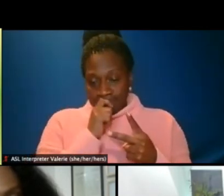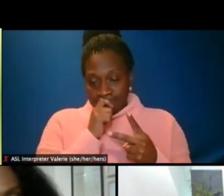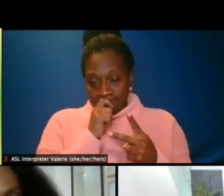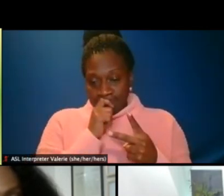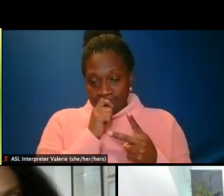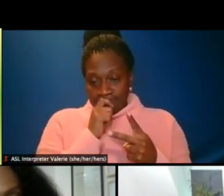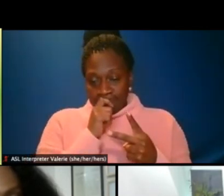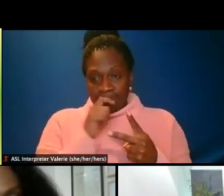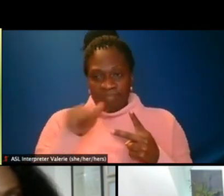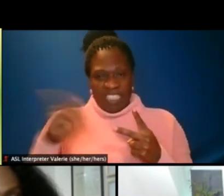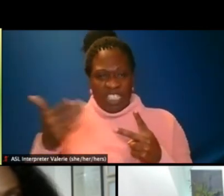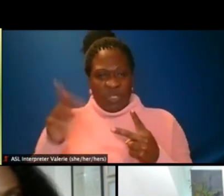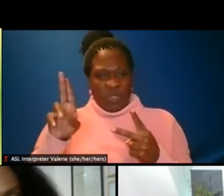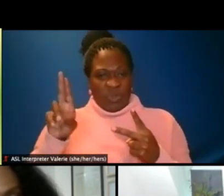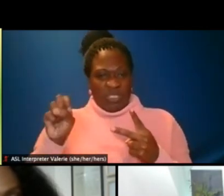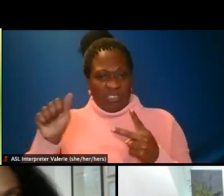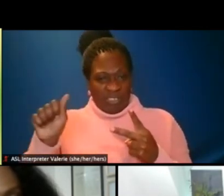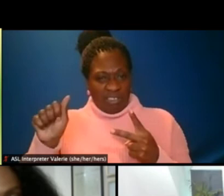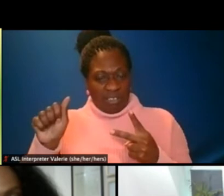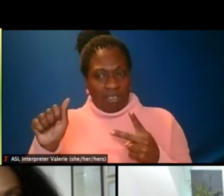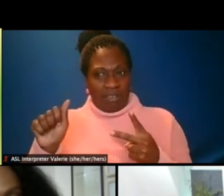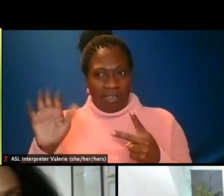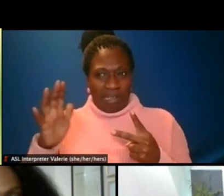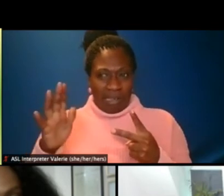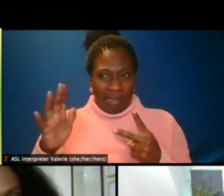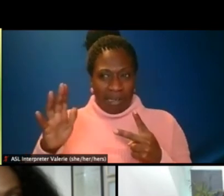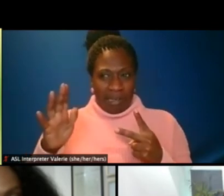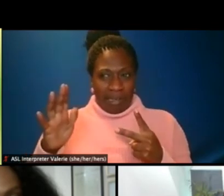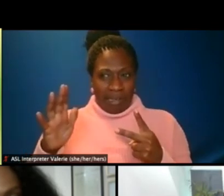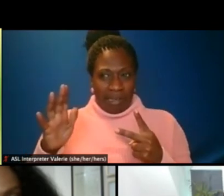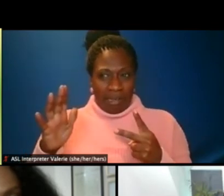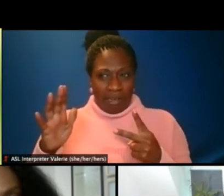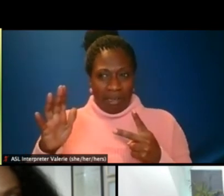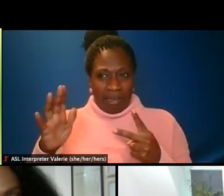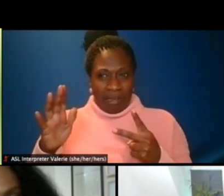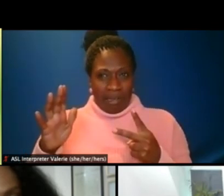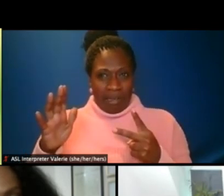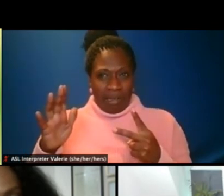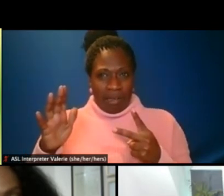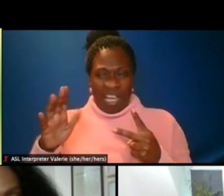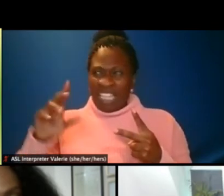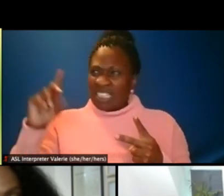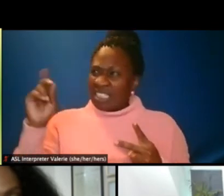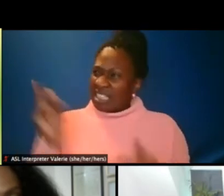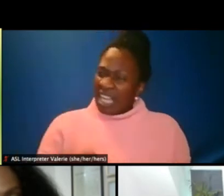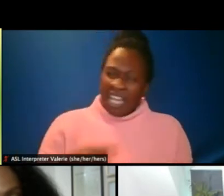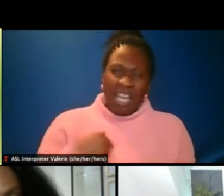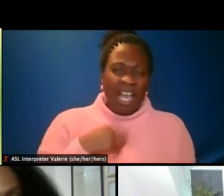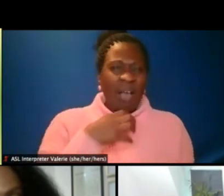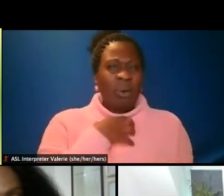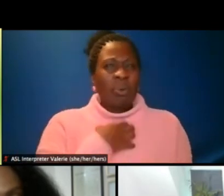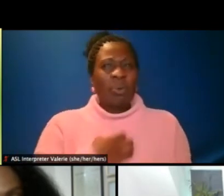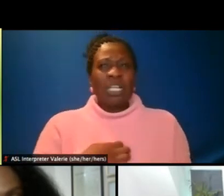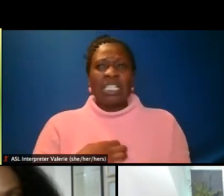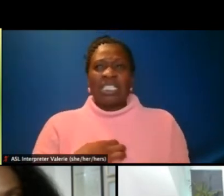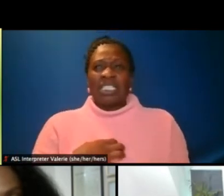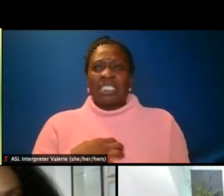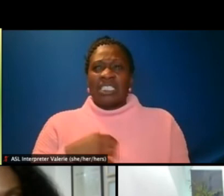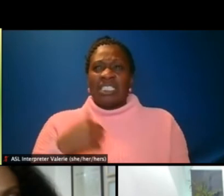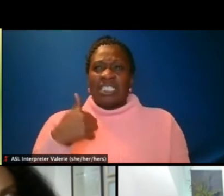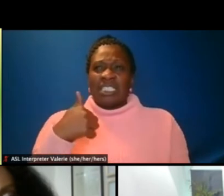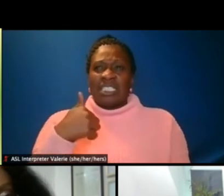in the United States, it kind of like unlocked this thing that I'm like, damn, like I really wish that I